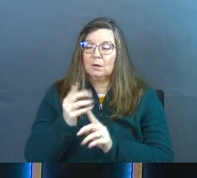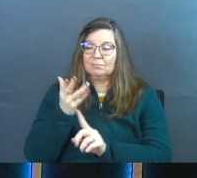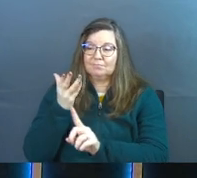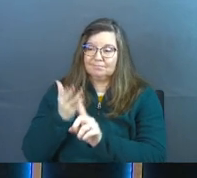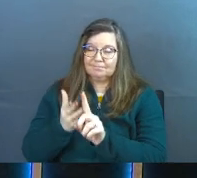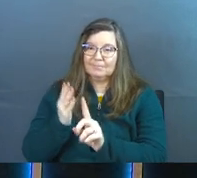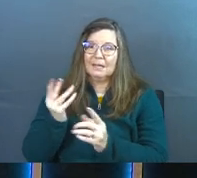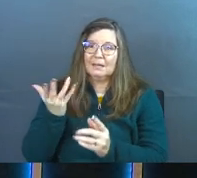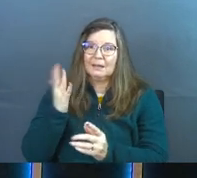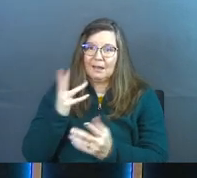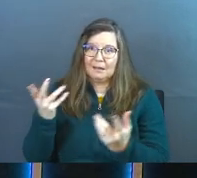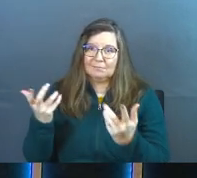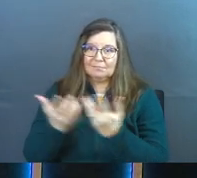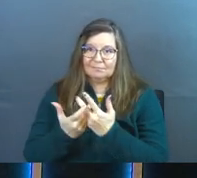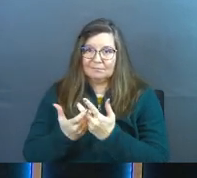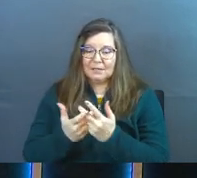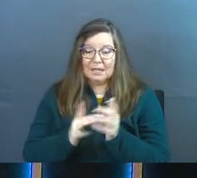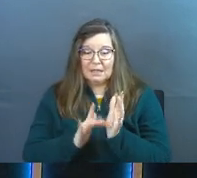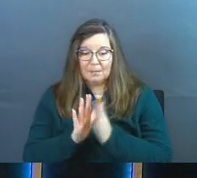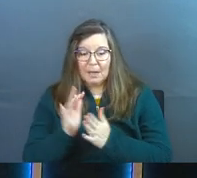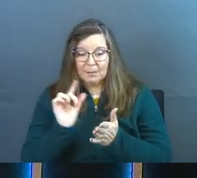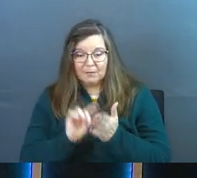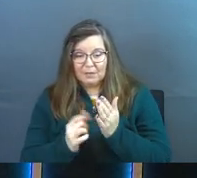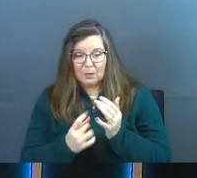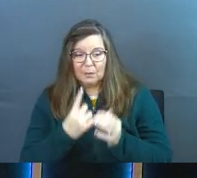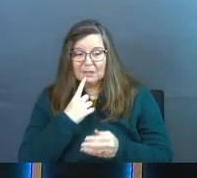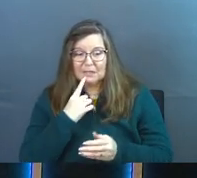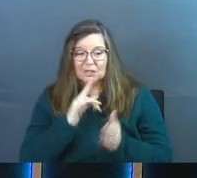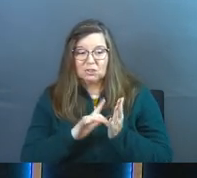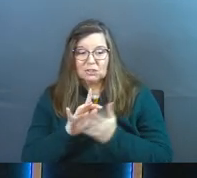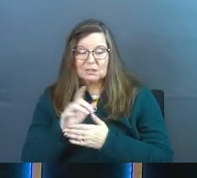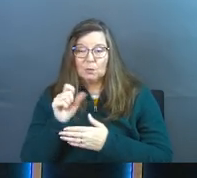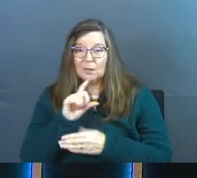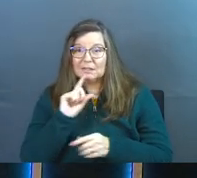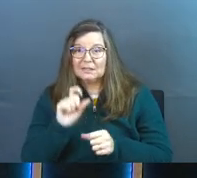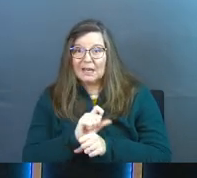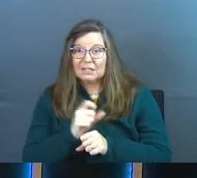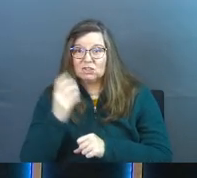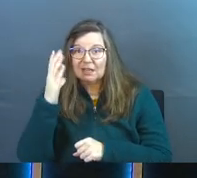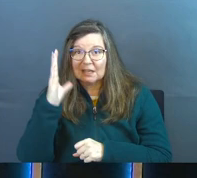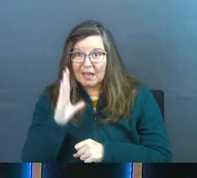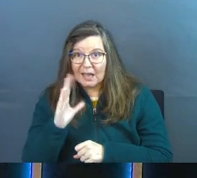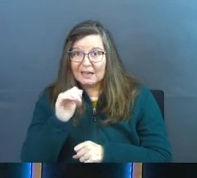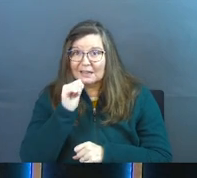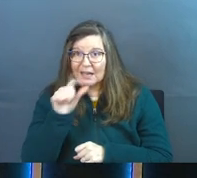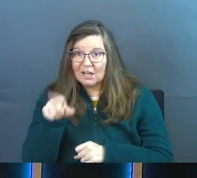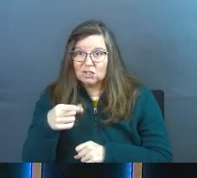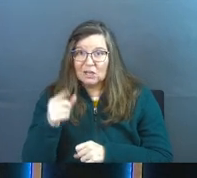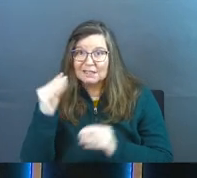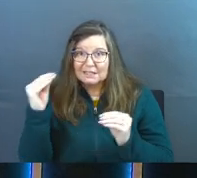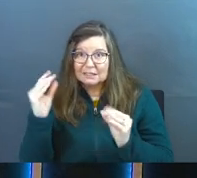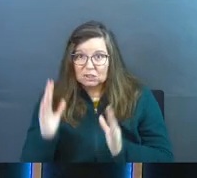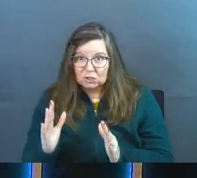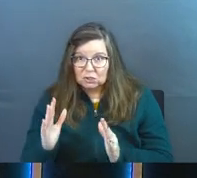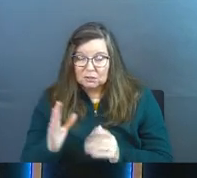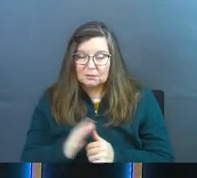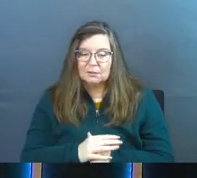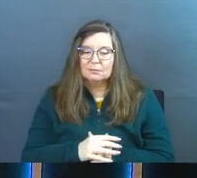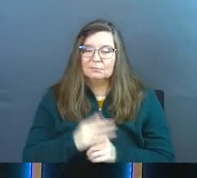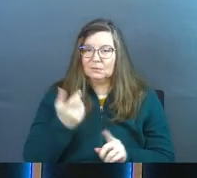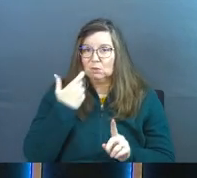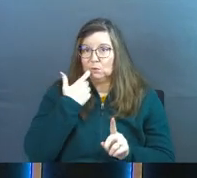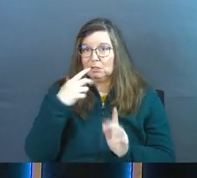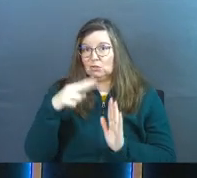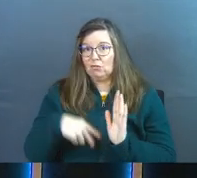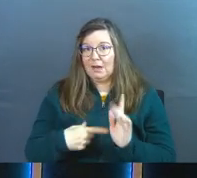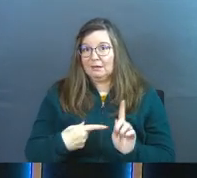was God. Some of you might wonder, is there a Bible verse anywhere that says that Jesus was actually God, not just a teacher? You just